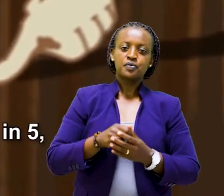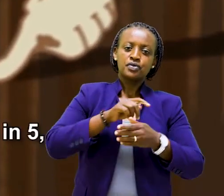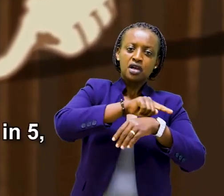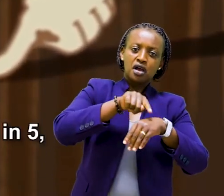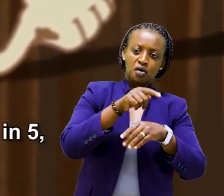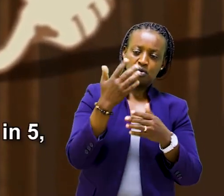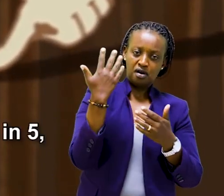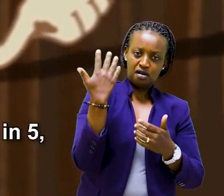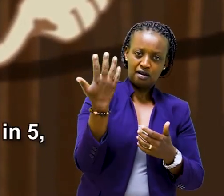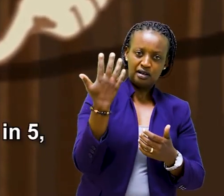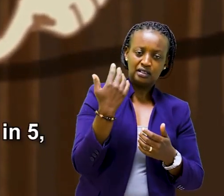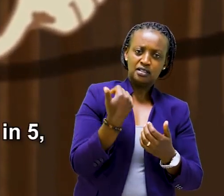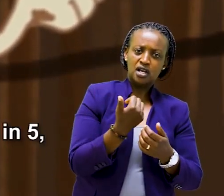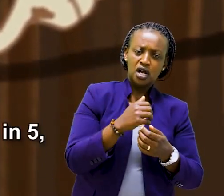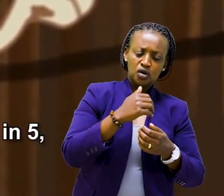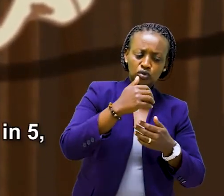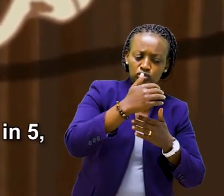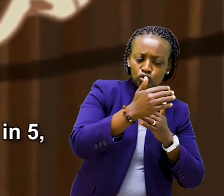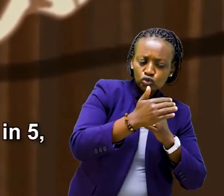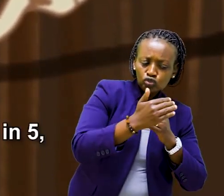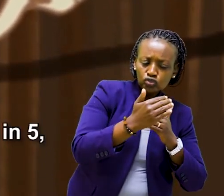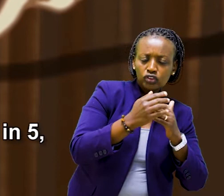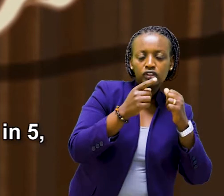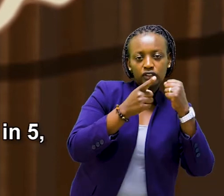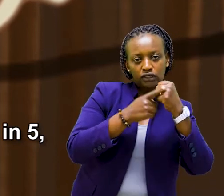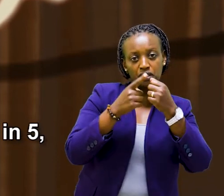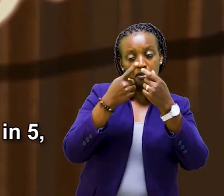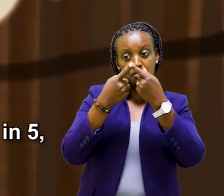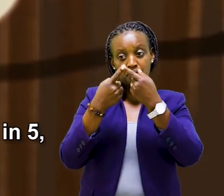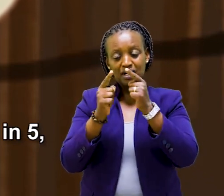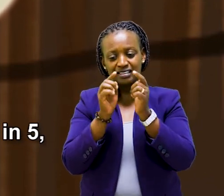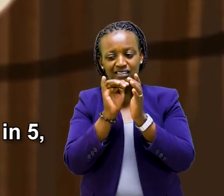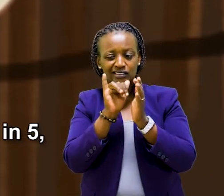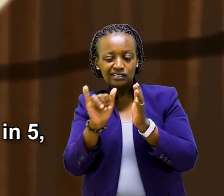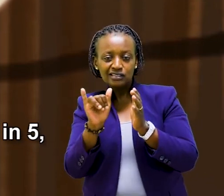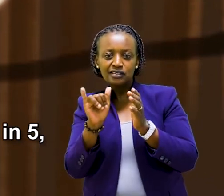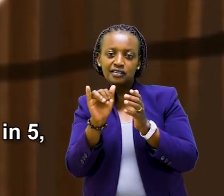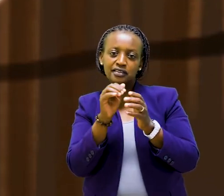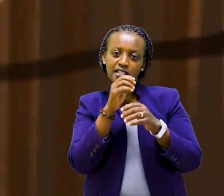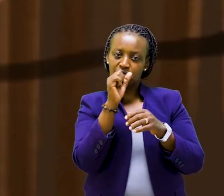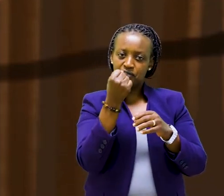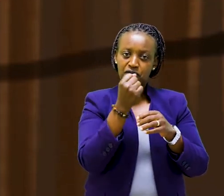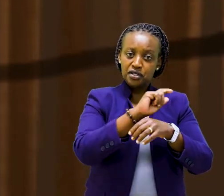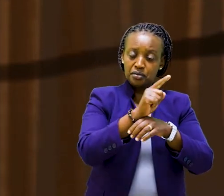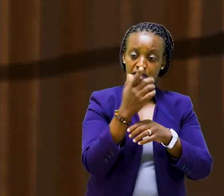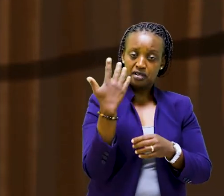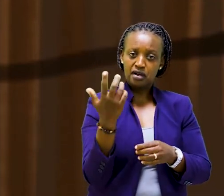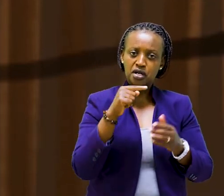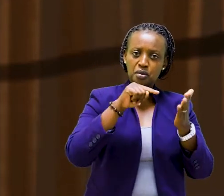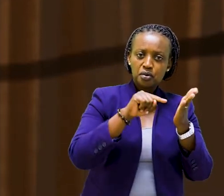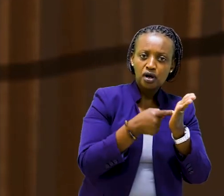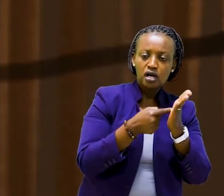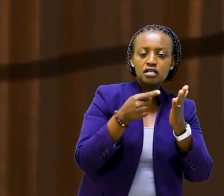The hour hand is very close to 6, but it is still in 5. The minute hand